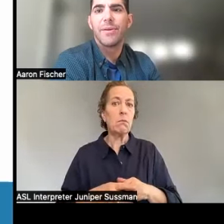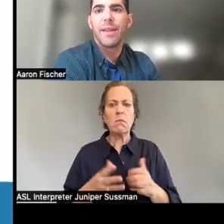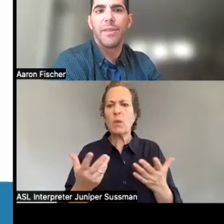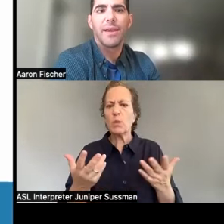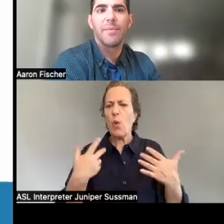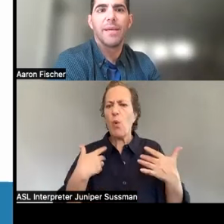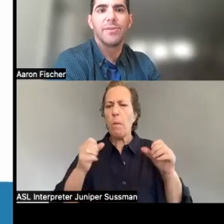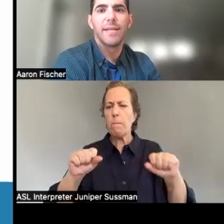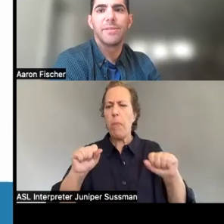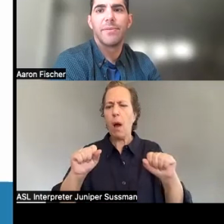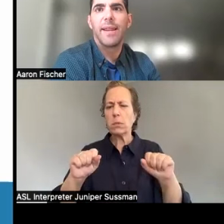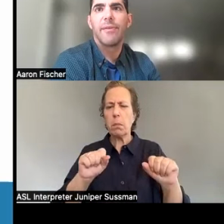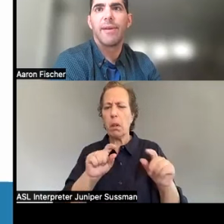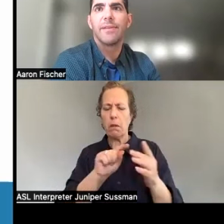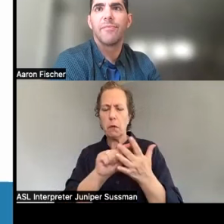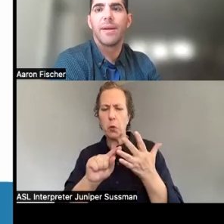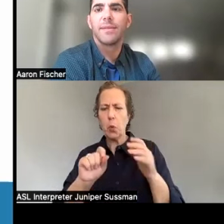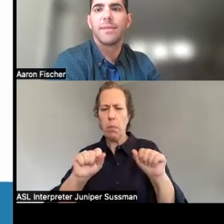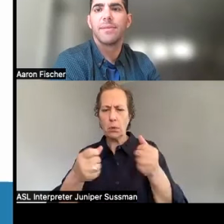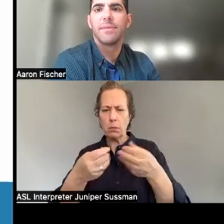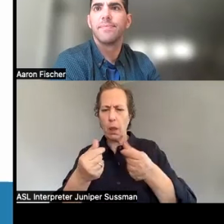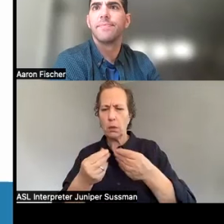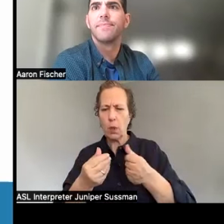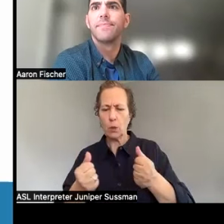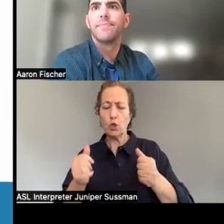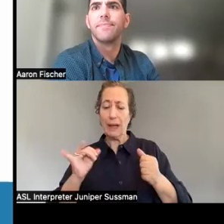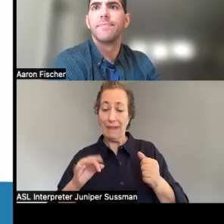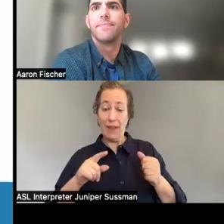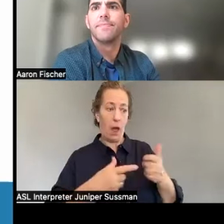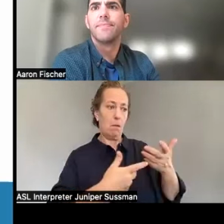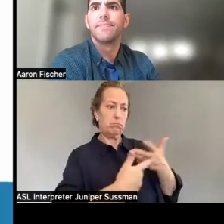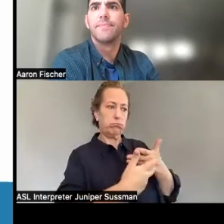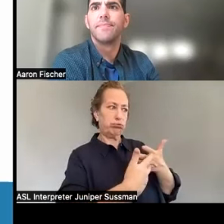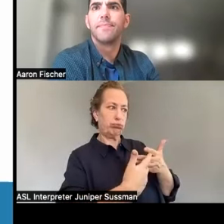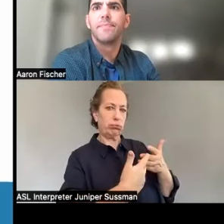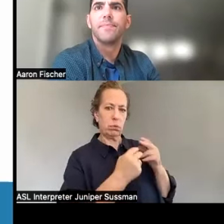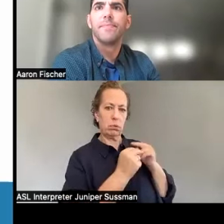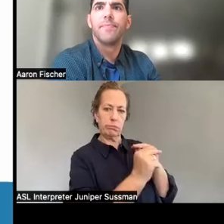things here that I think could be addressed through that interactive process.